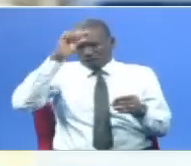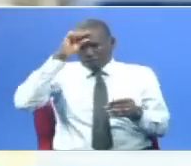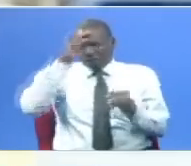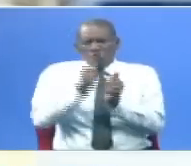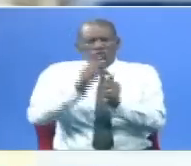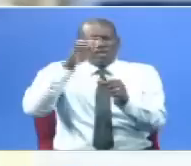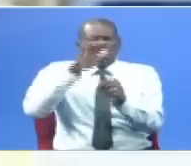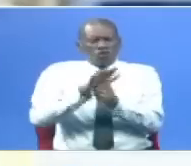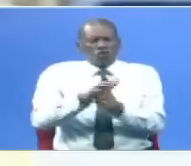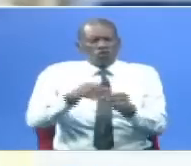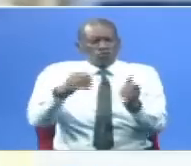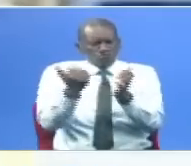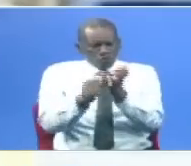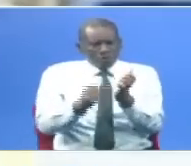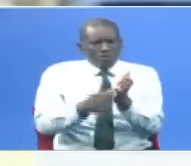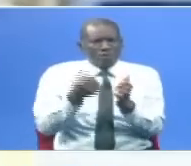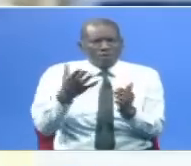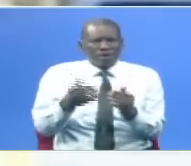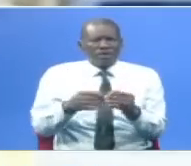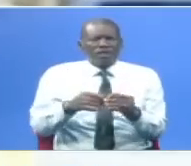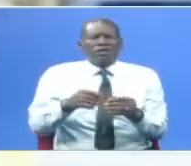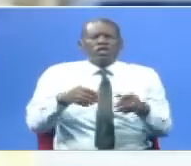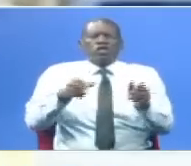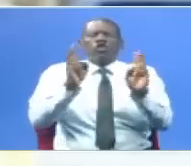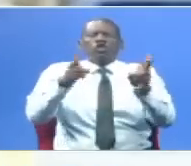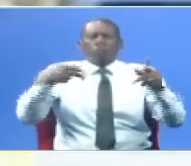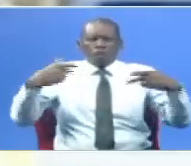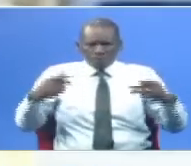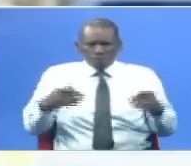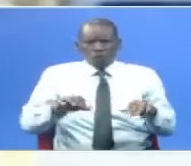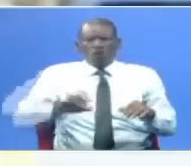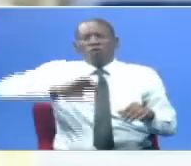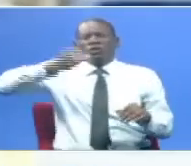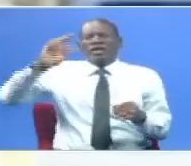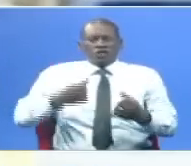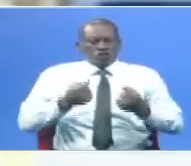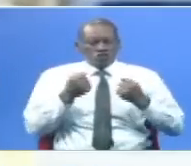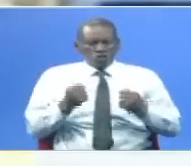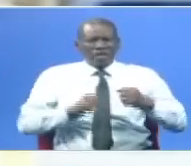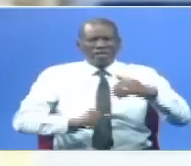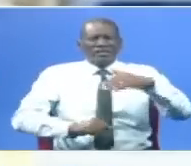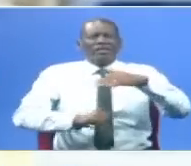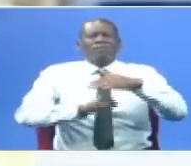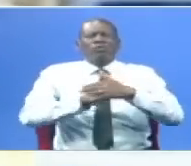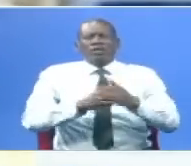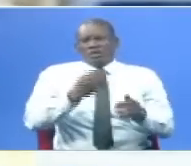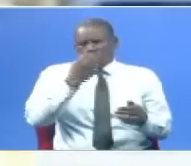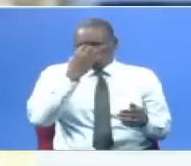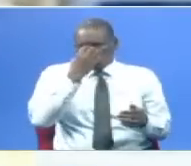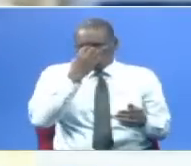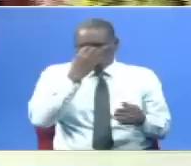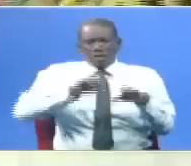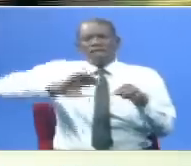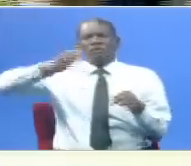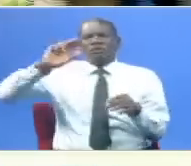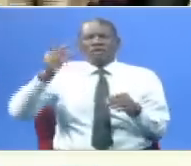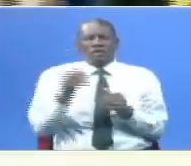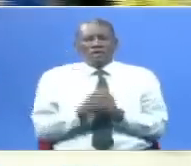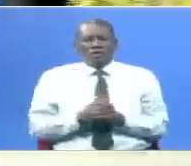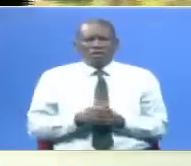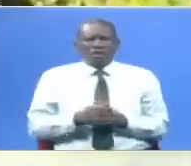of tribulations, the people, the common man, has remained strongly in favor of Ruto in Mount Kenya.